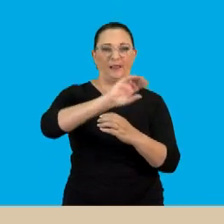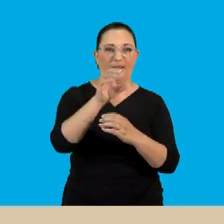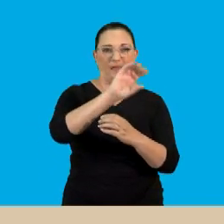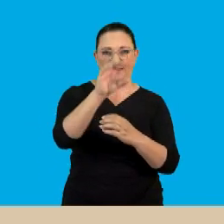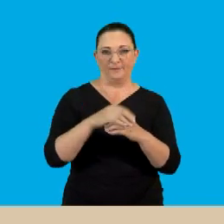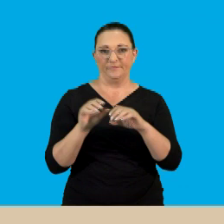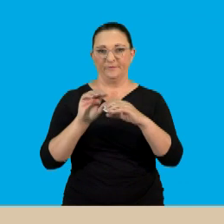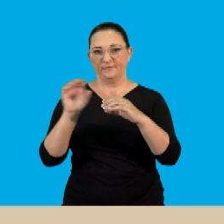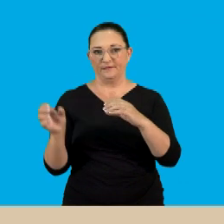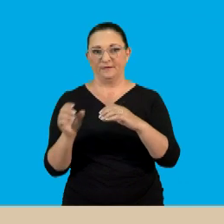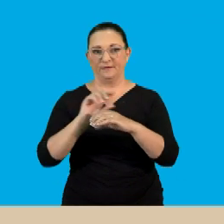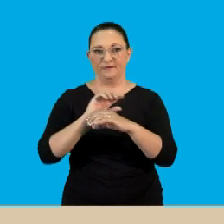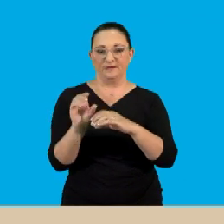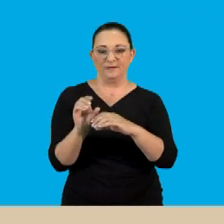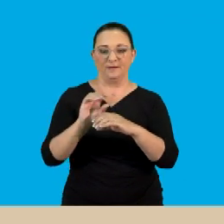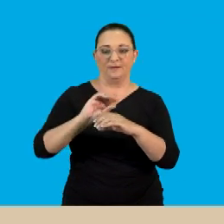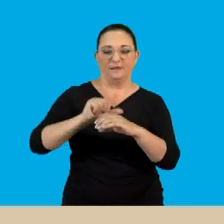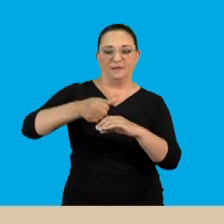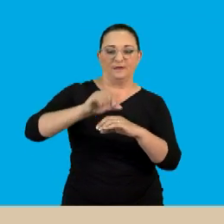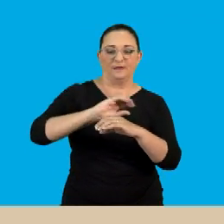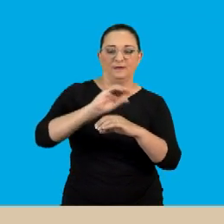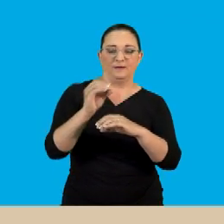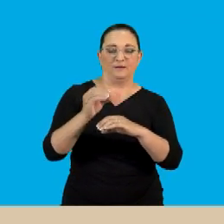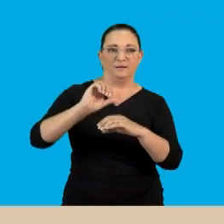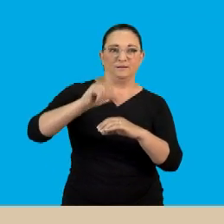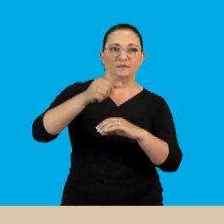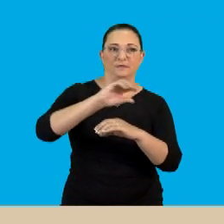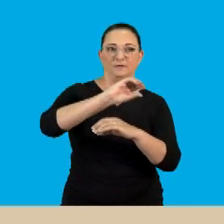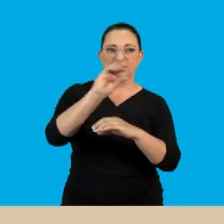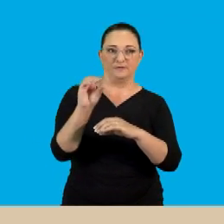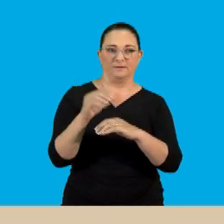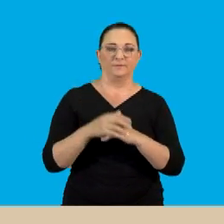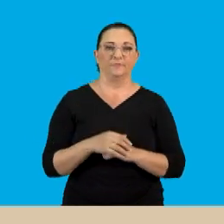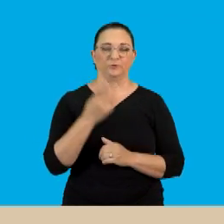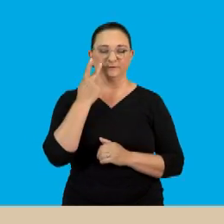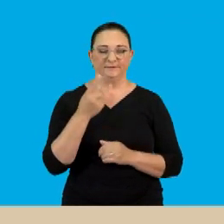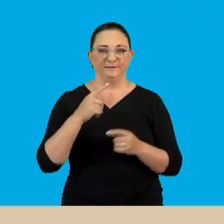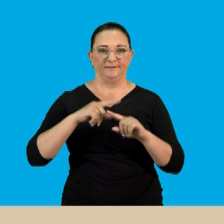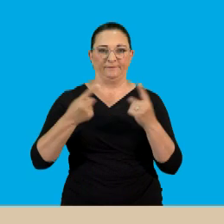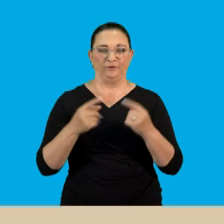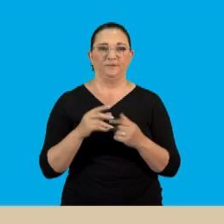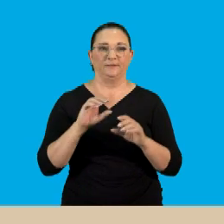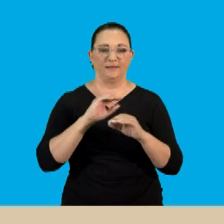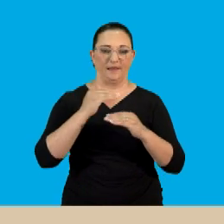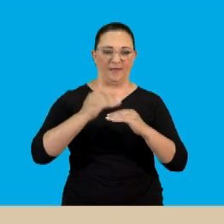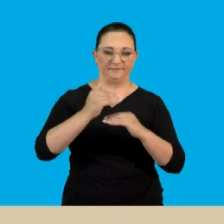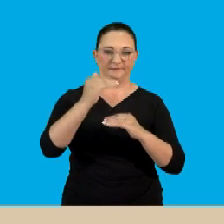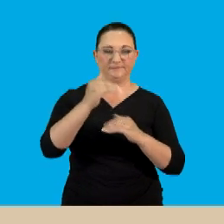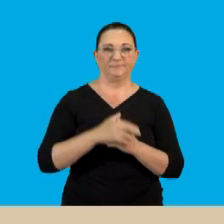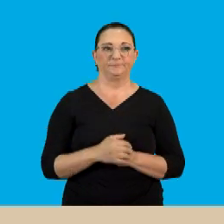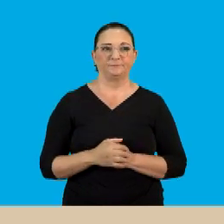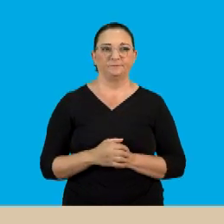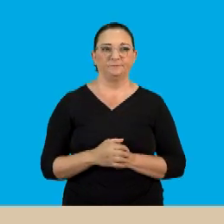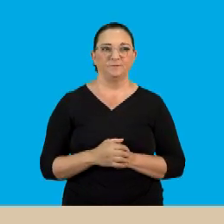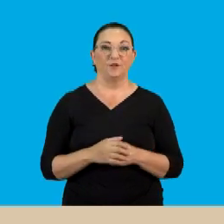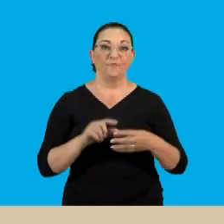the stratosphere. 3, the mesosphere. And 4, the thermosphere. Now, you should know